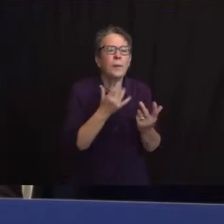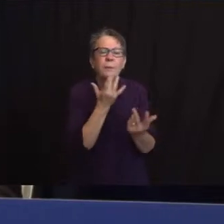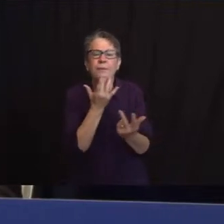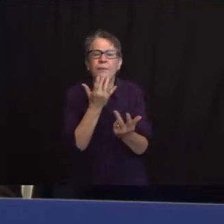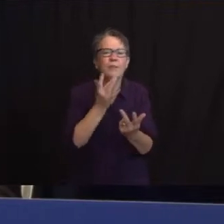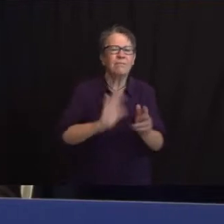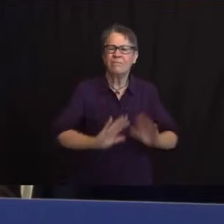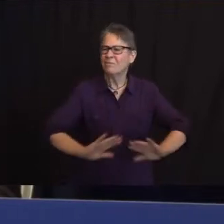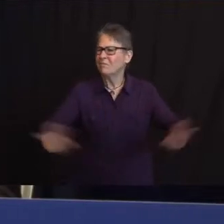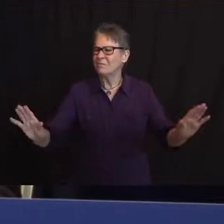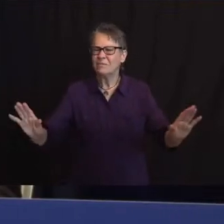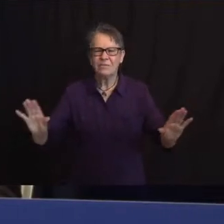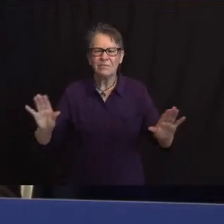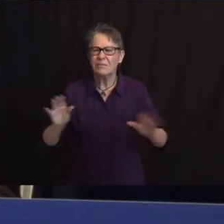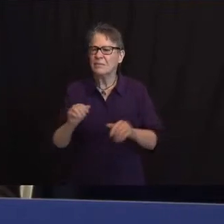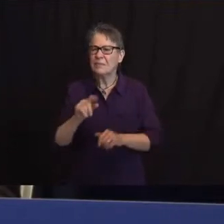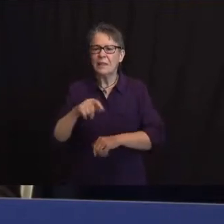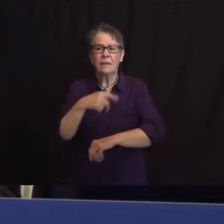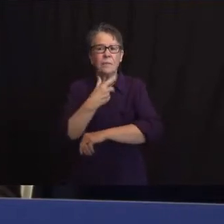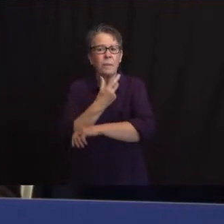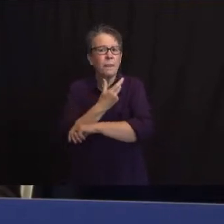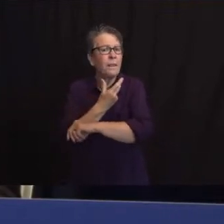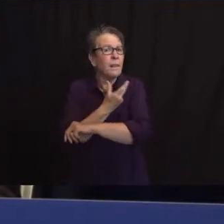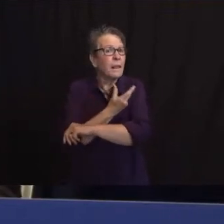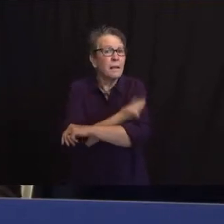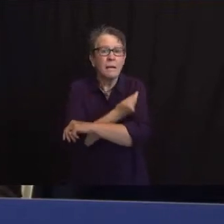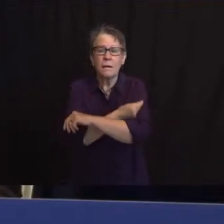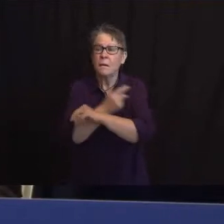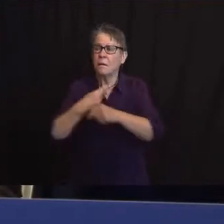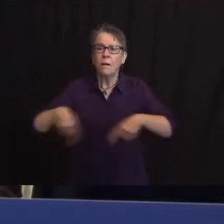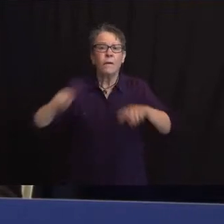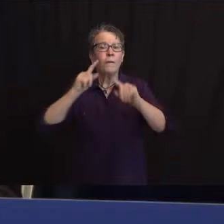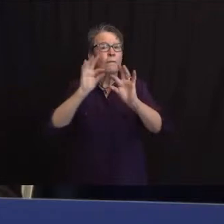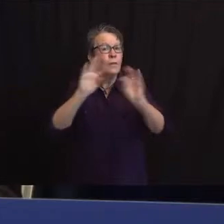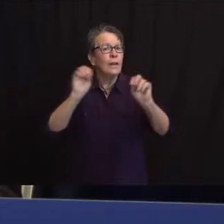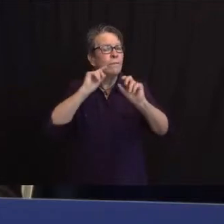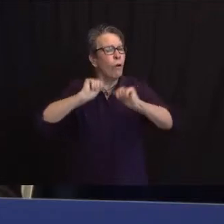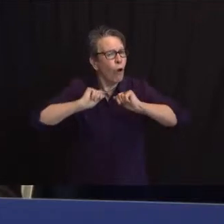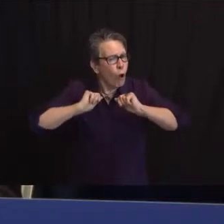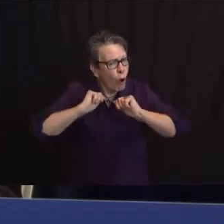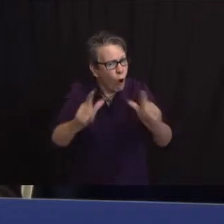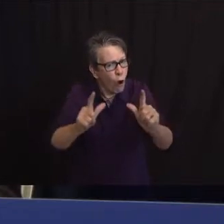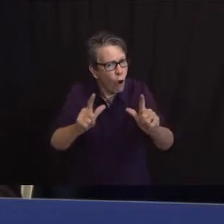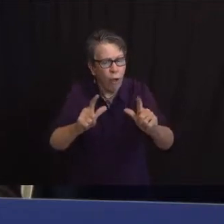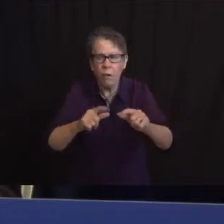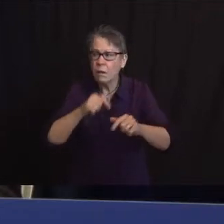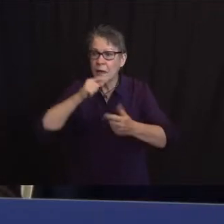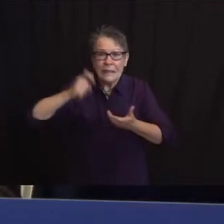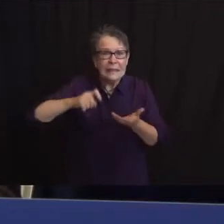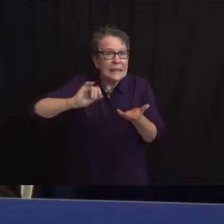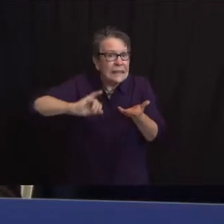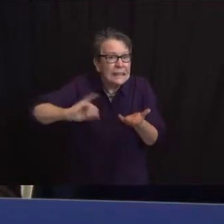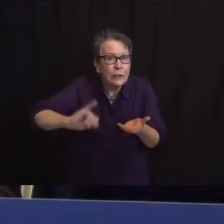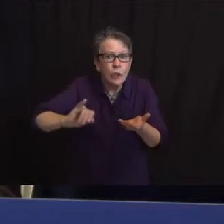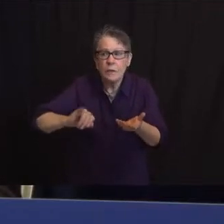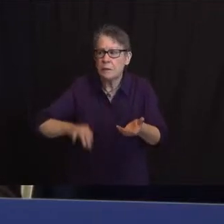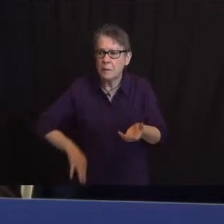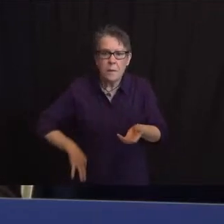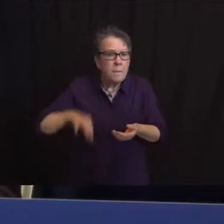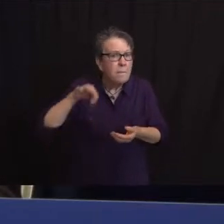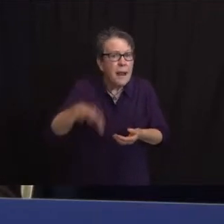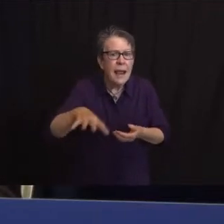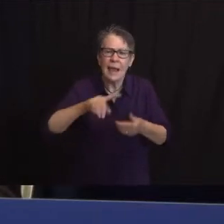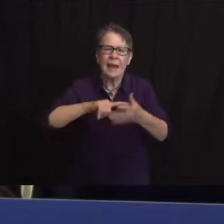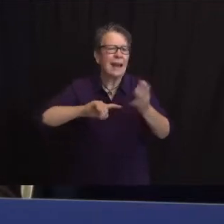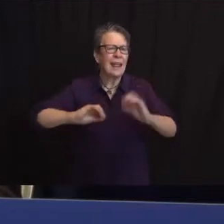status, and should not require any out-of-pocket expense. As the Governor outlined, we've been targeting those 65